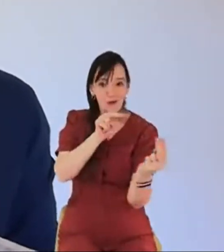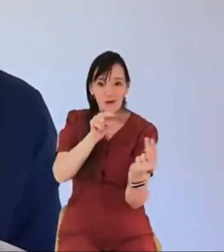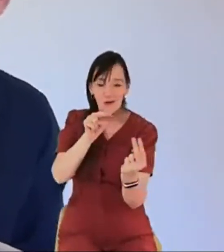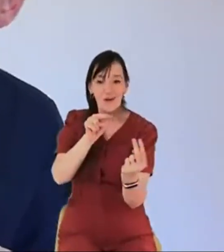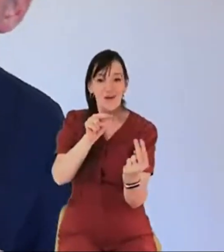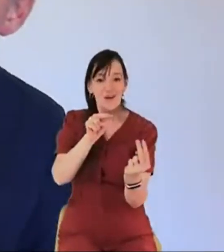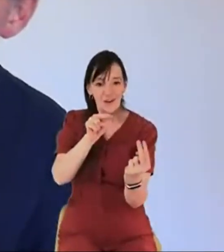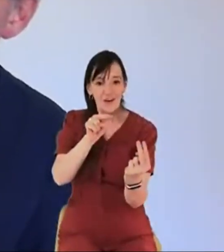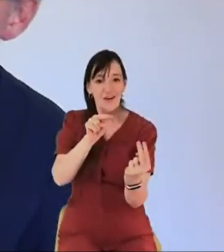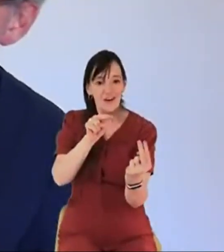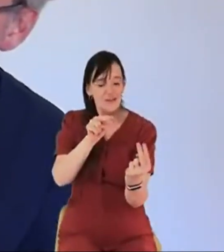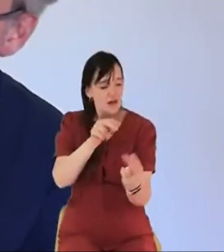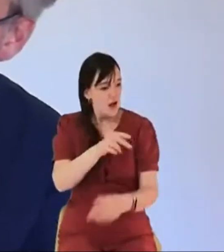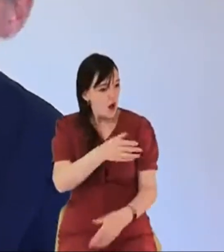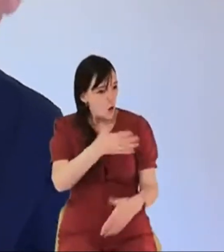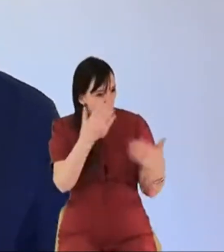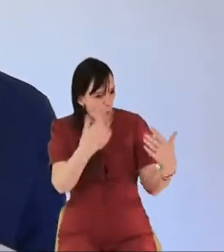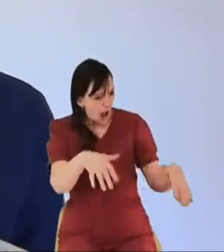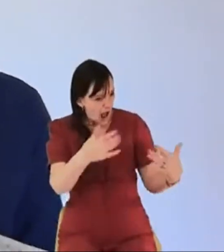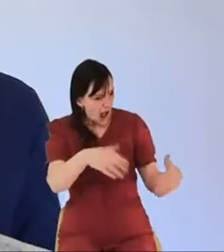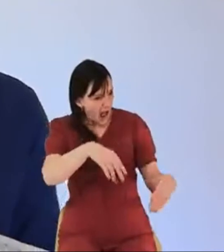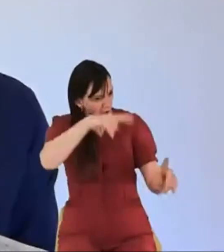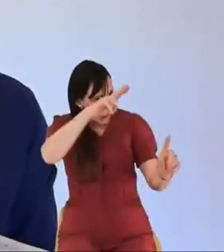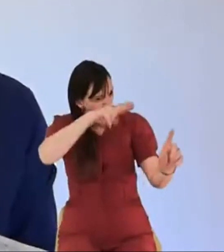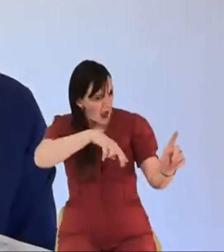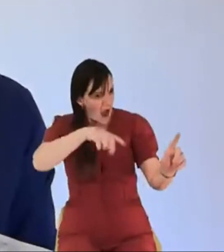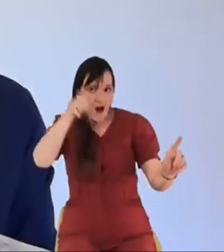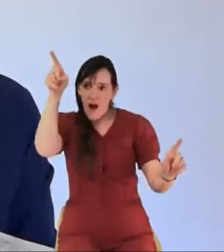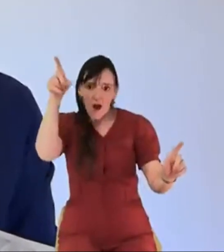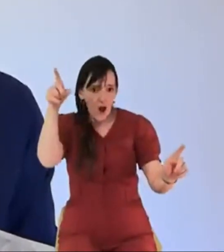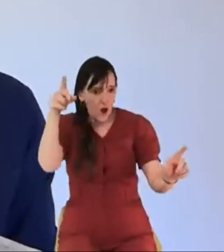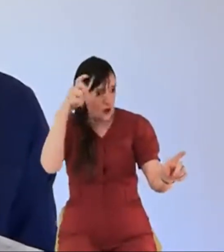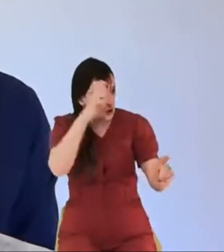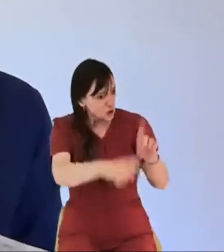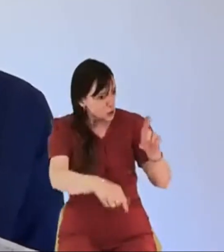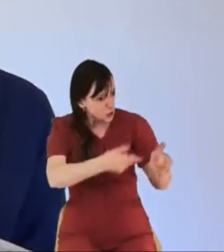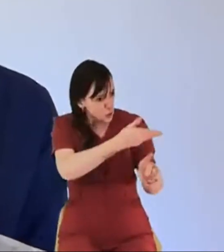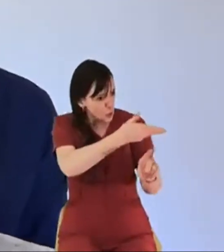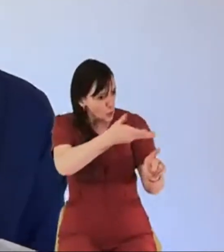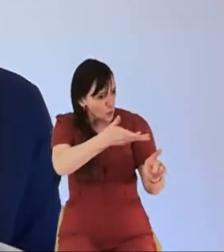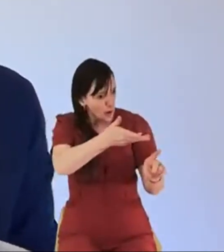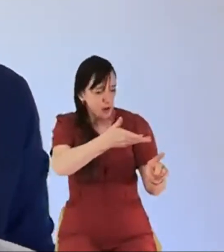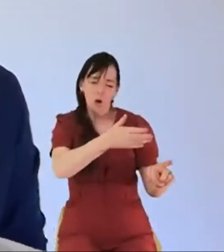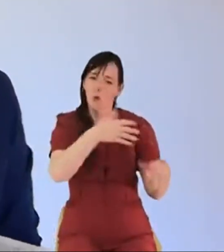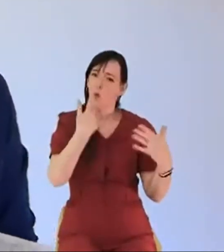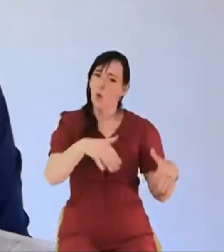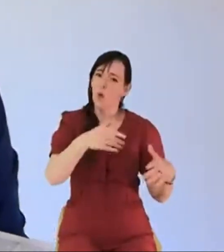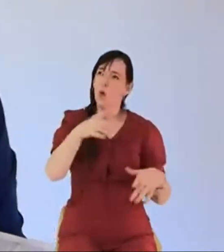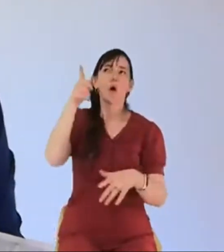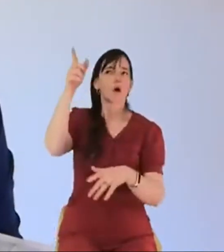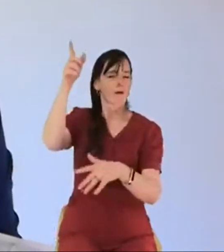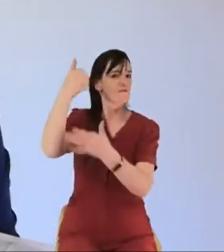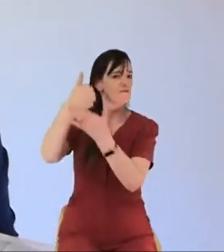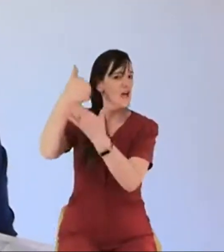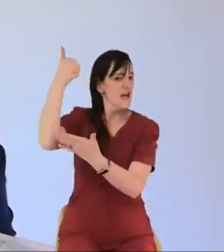And we will say Look at what he has done Isn't he brilliant?